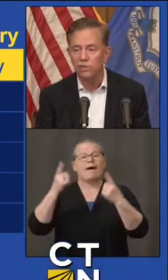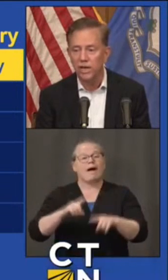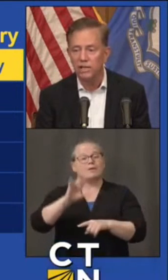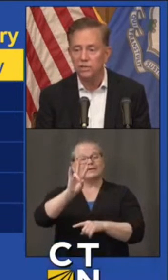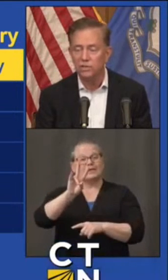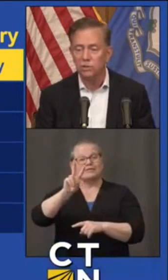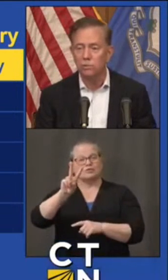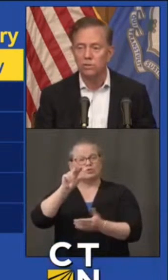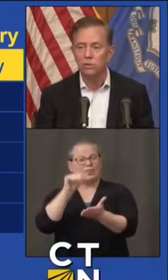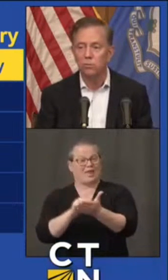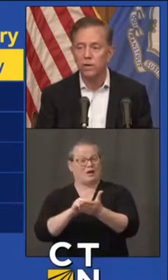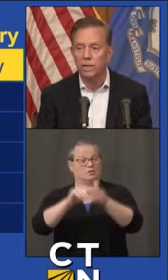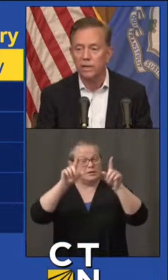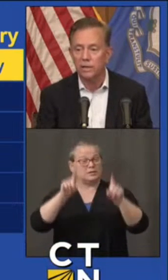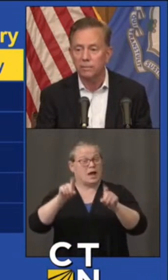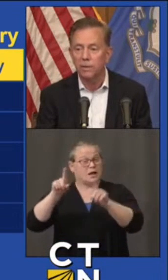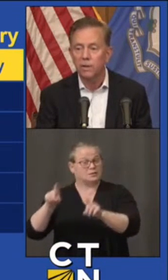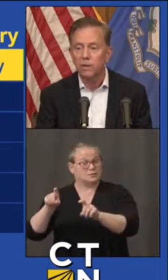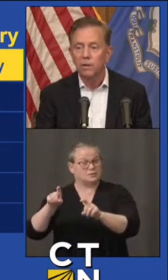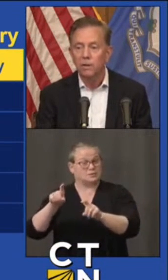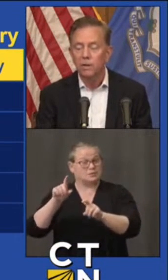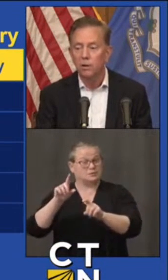72,000 tests, so we're still running at